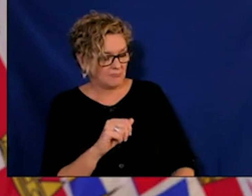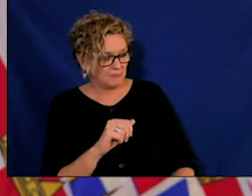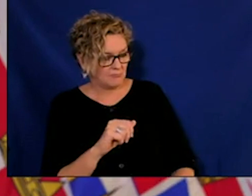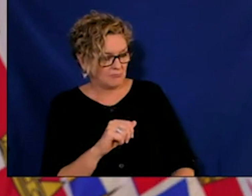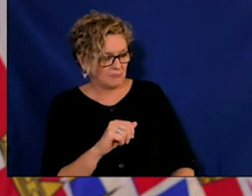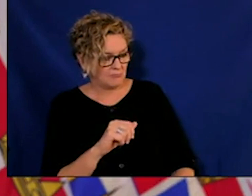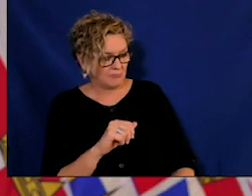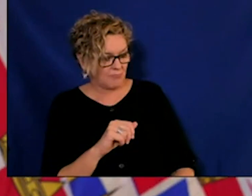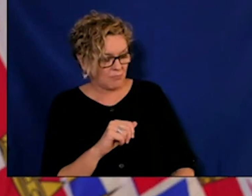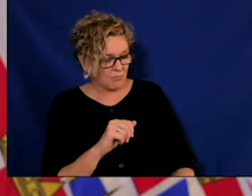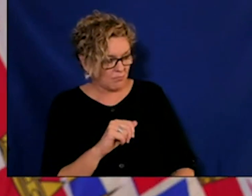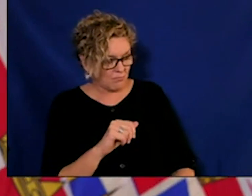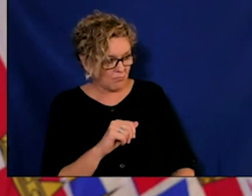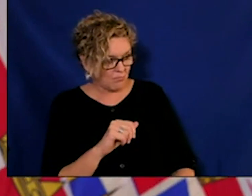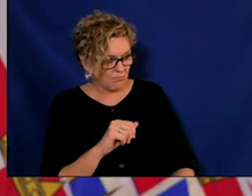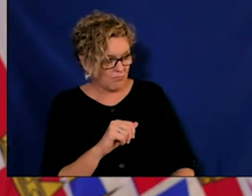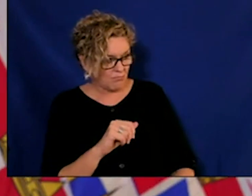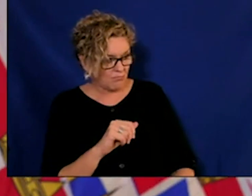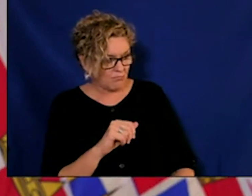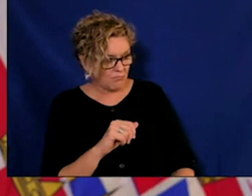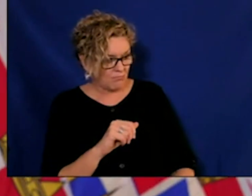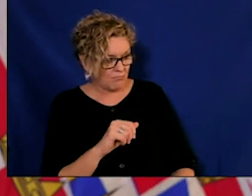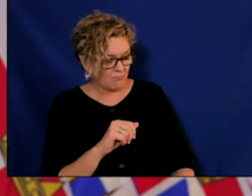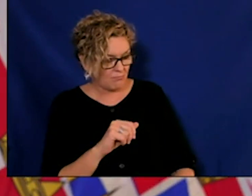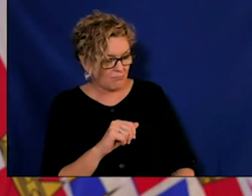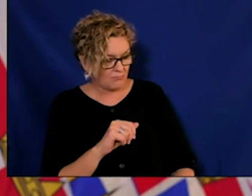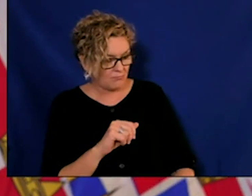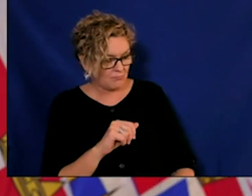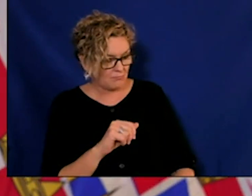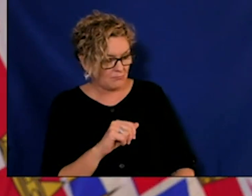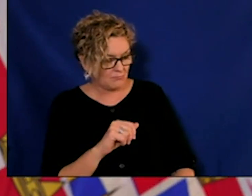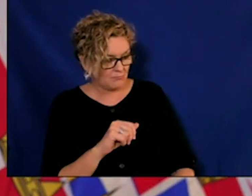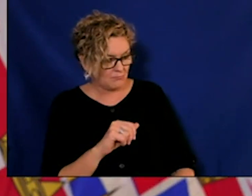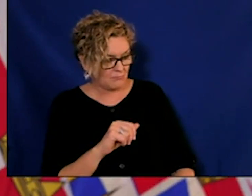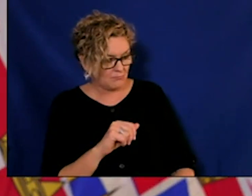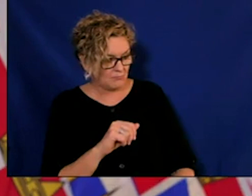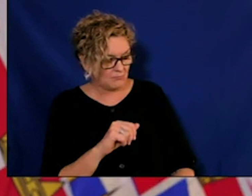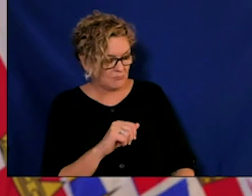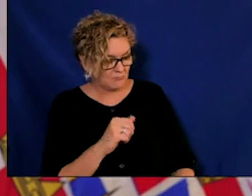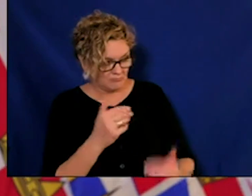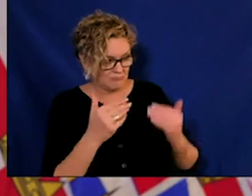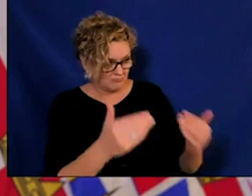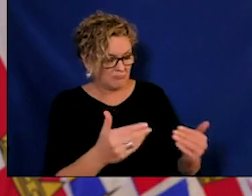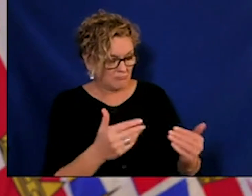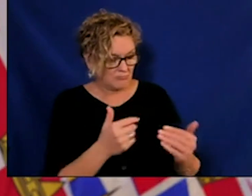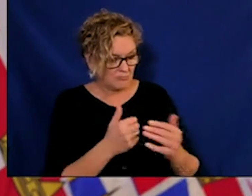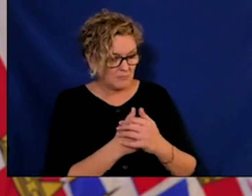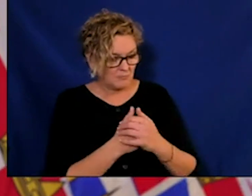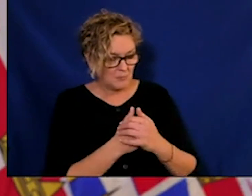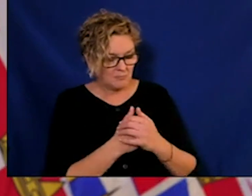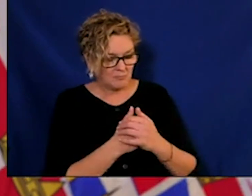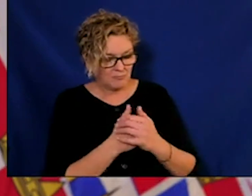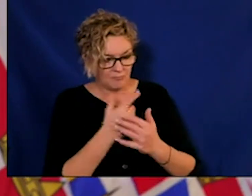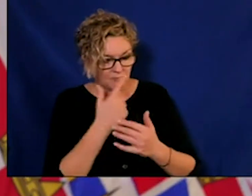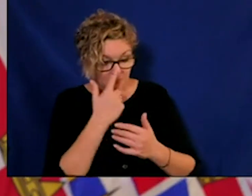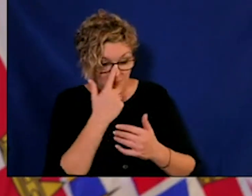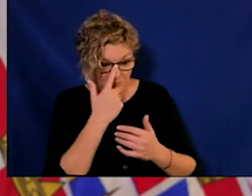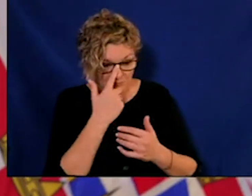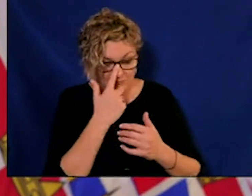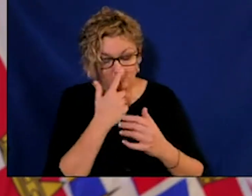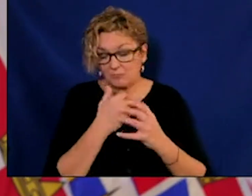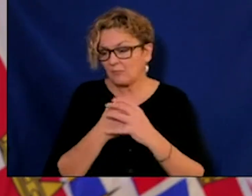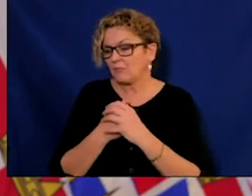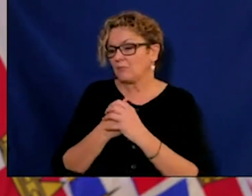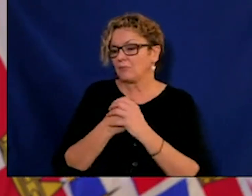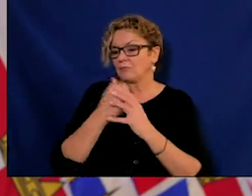No? Colleague, but given that students... Hello? Go ahead. Thank you. I'm just changing subjects